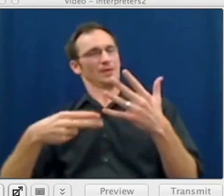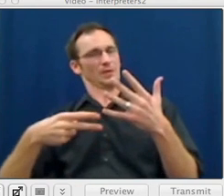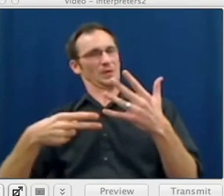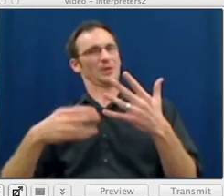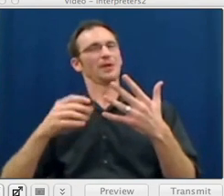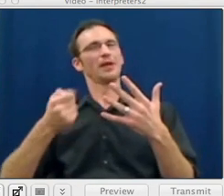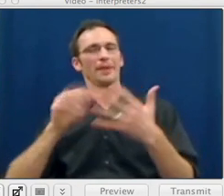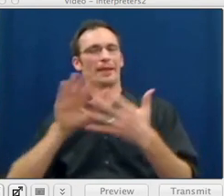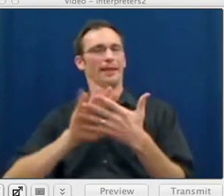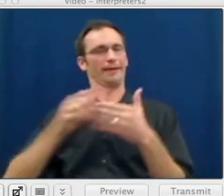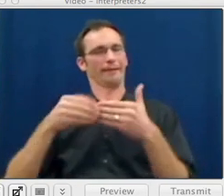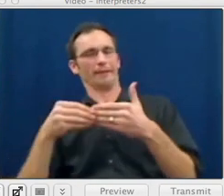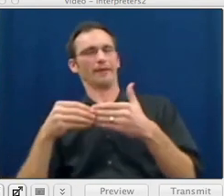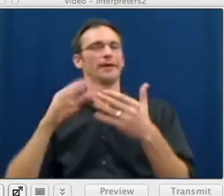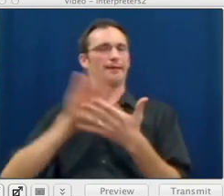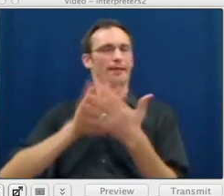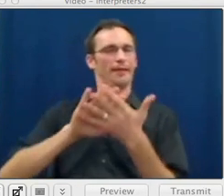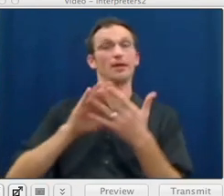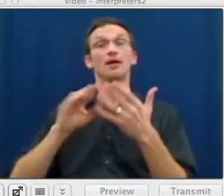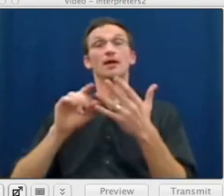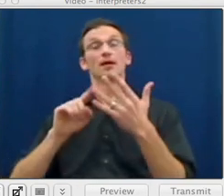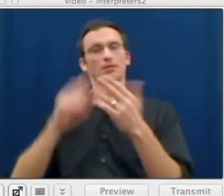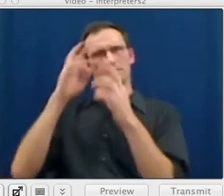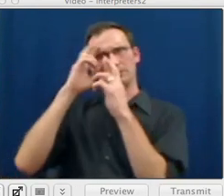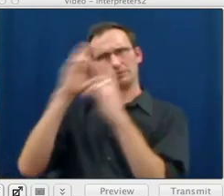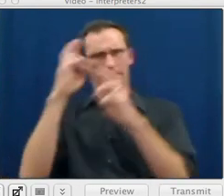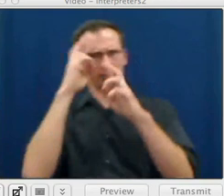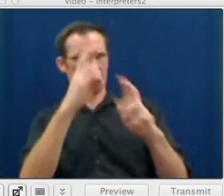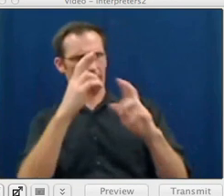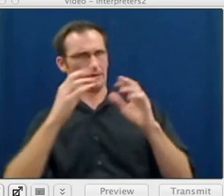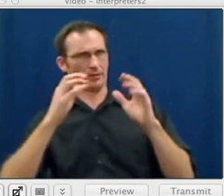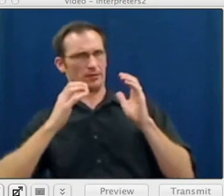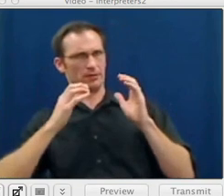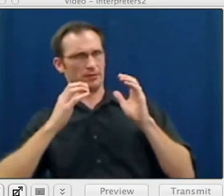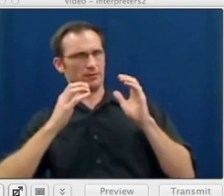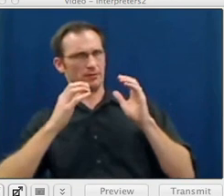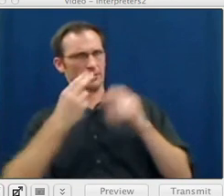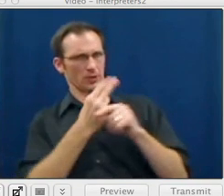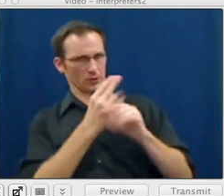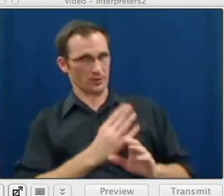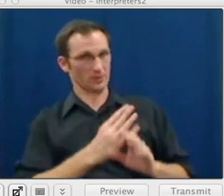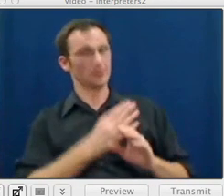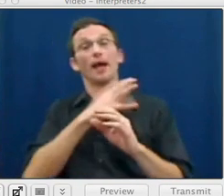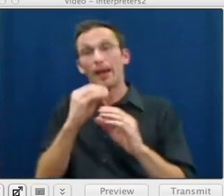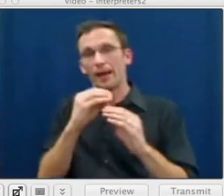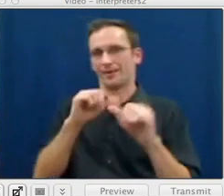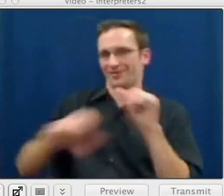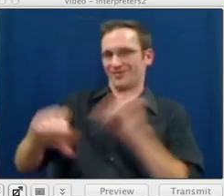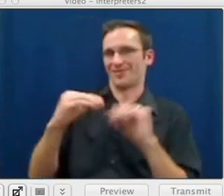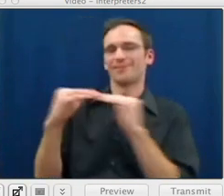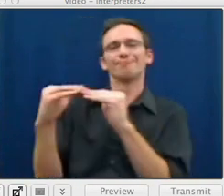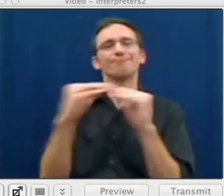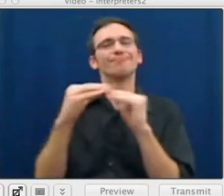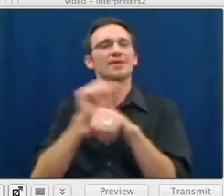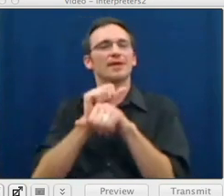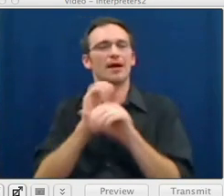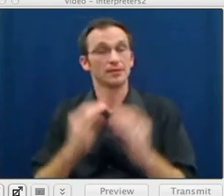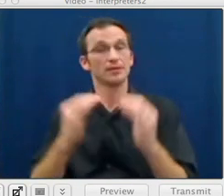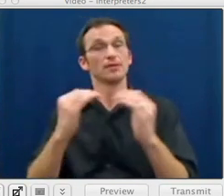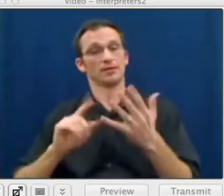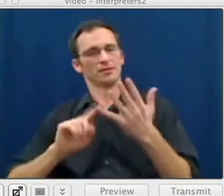for consumers, and I believe we in RID also talk about colleagues, respect for consumers and colleagues, and then professionalism, which of course